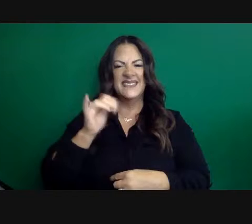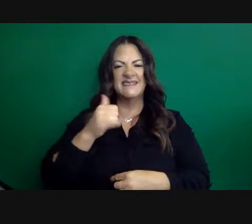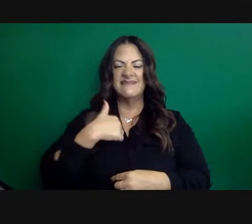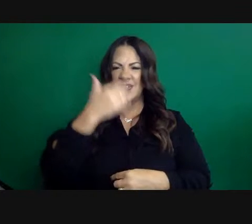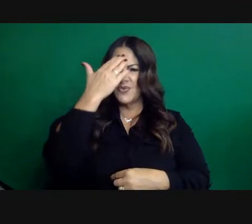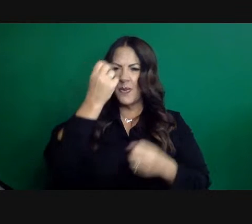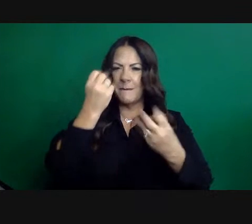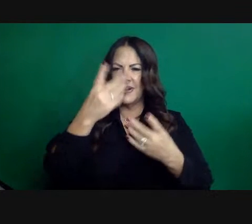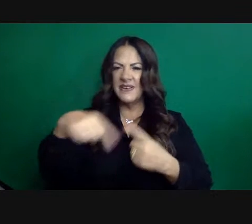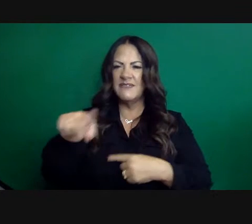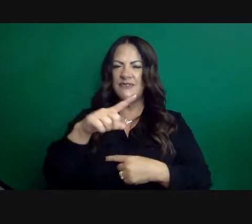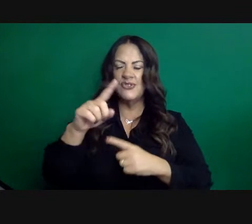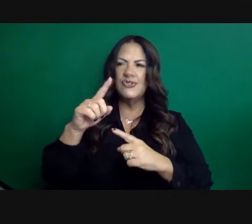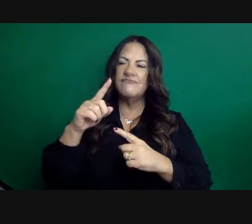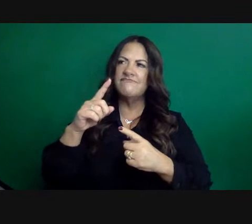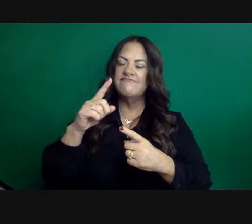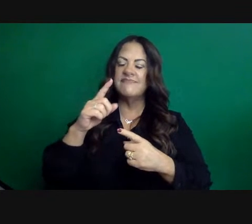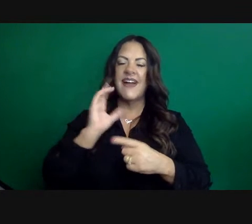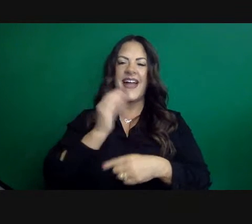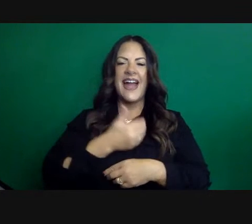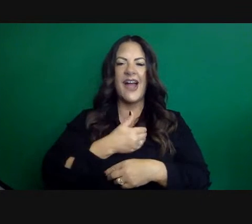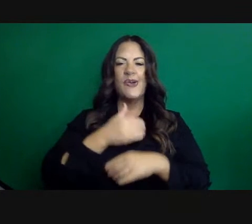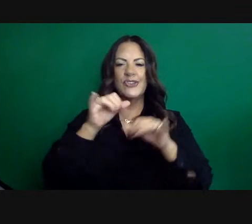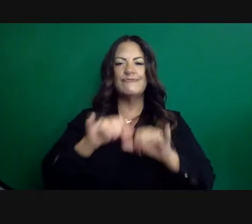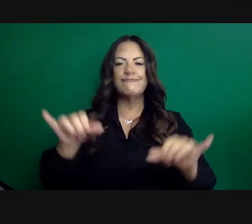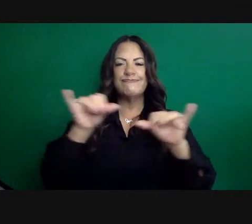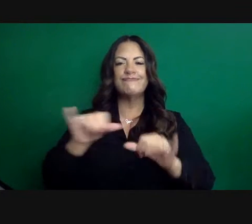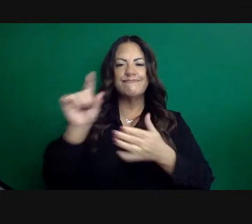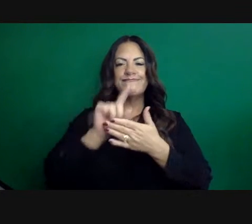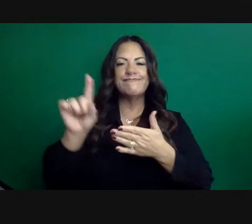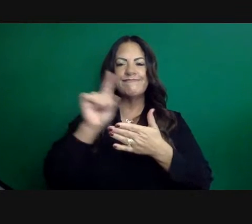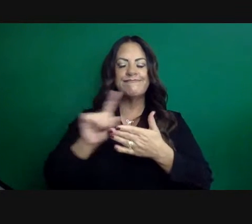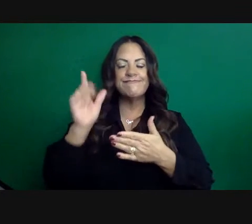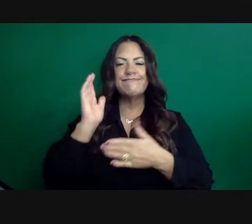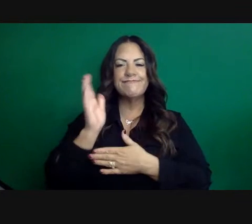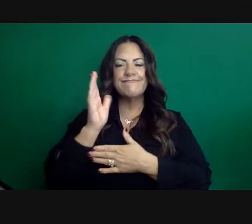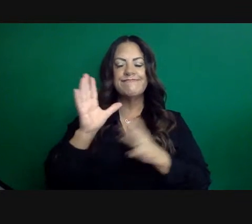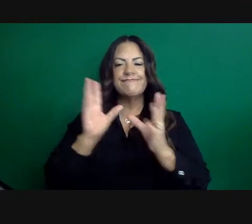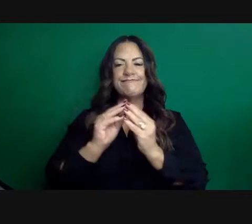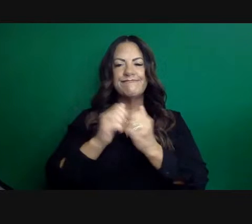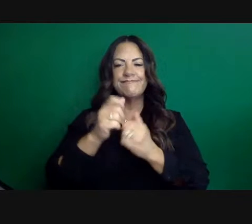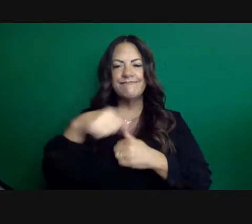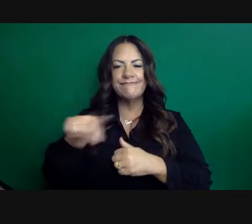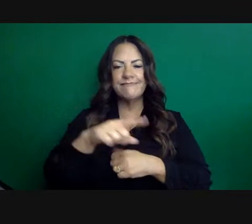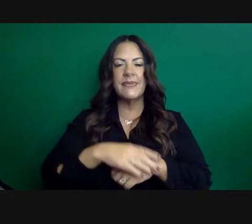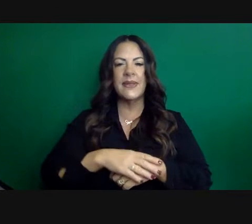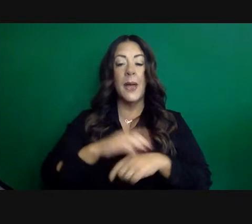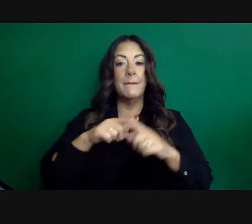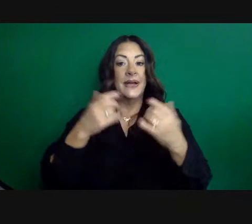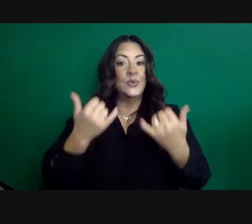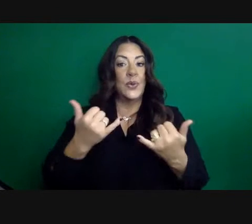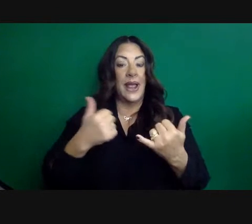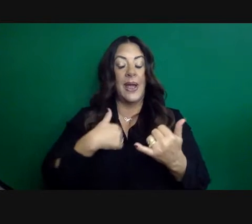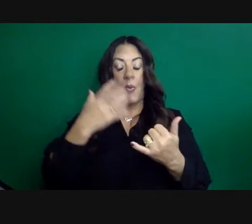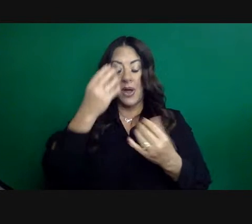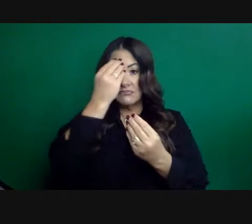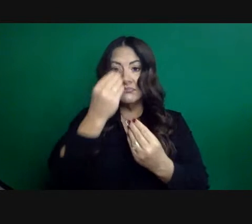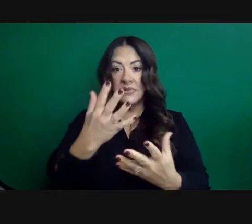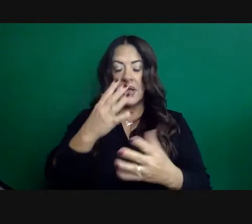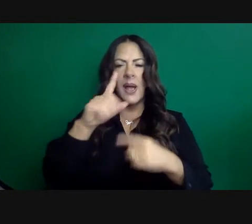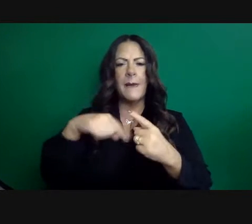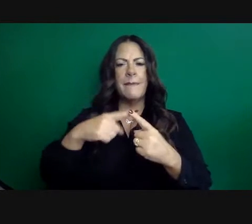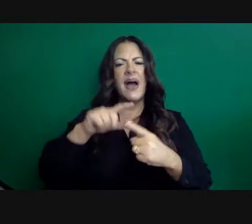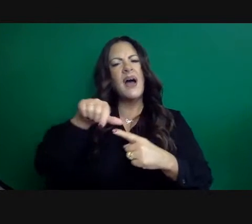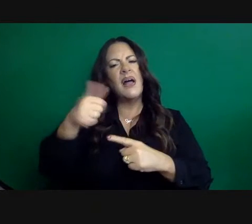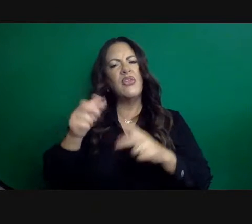But today, I'm here to talk with you about something that was in the plans well before COVID and frankly,